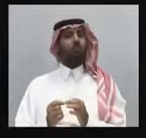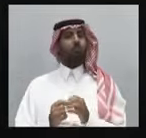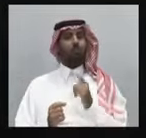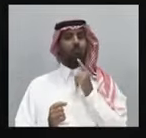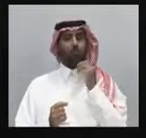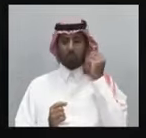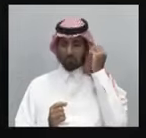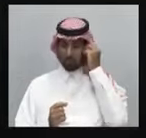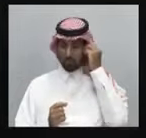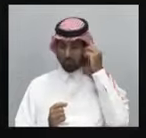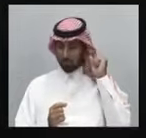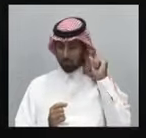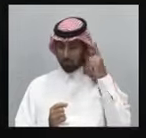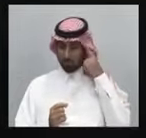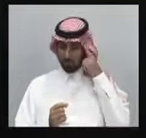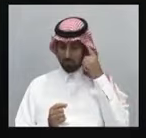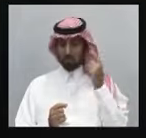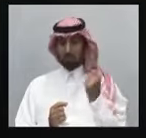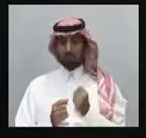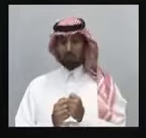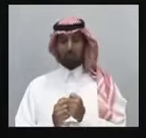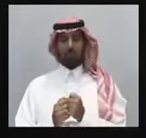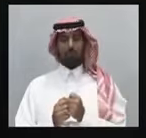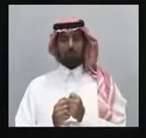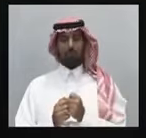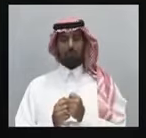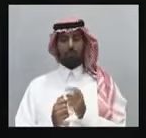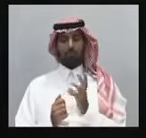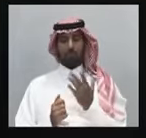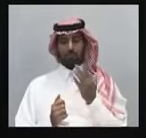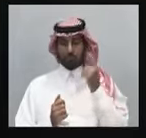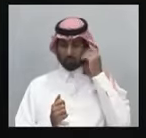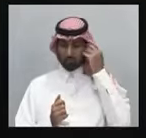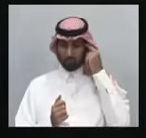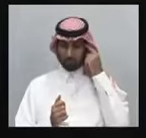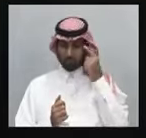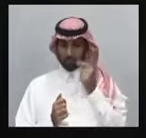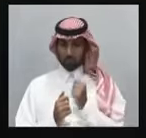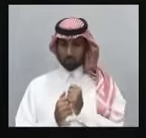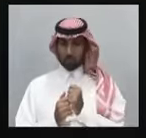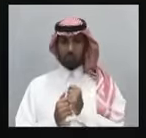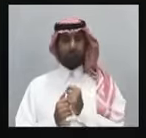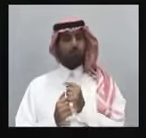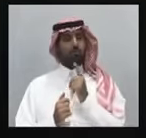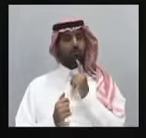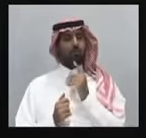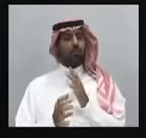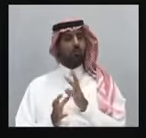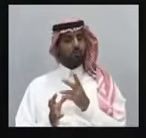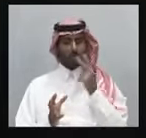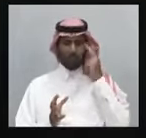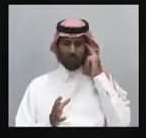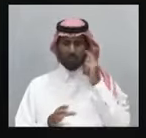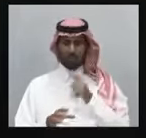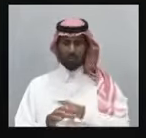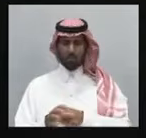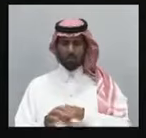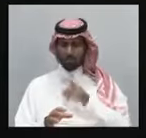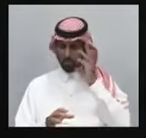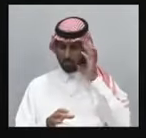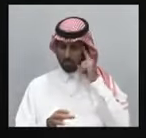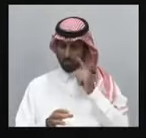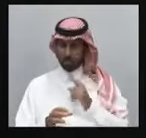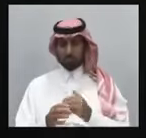up with new ideas, okay? And flexible. Flexible with timing. You're going to